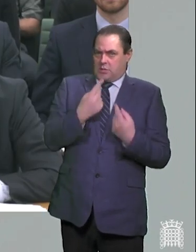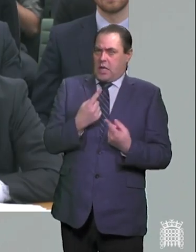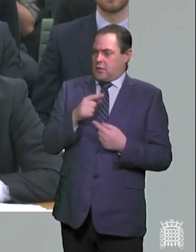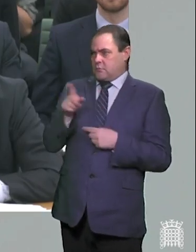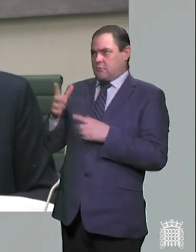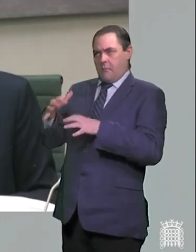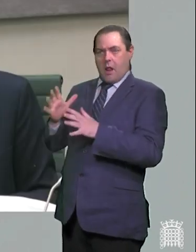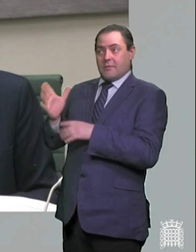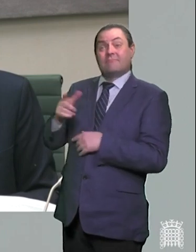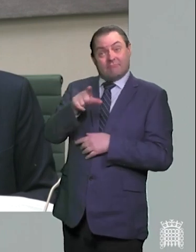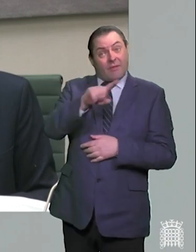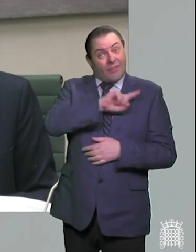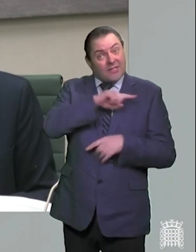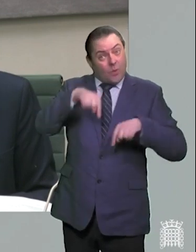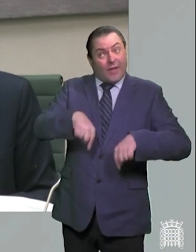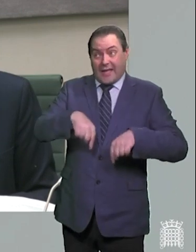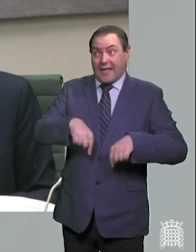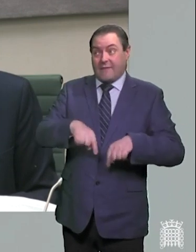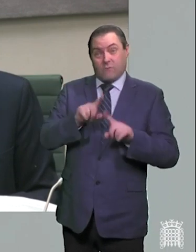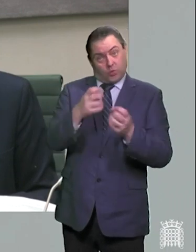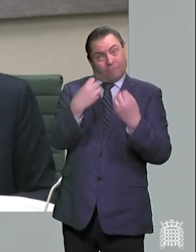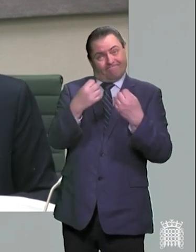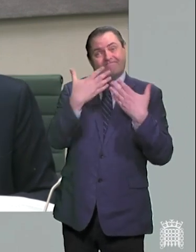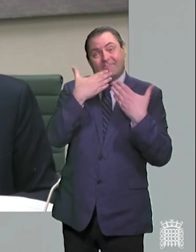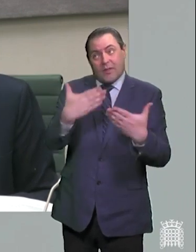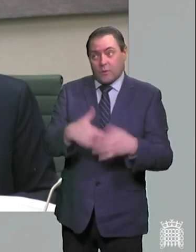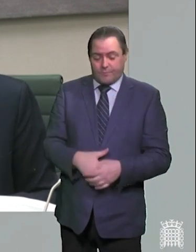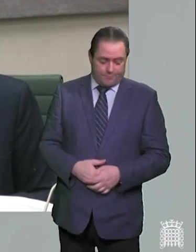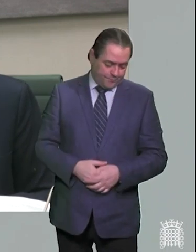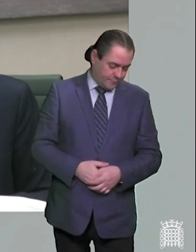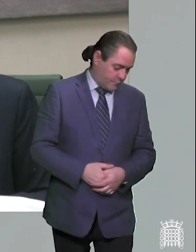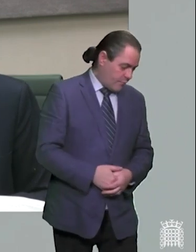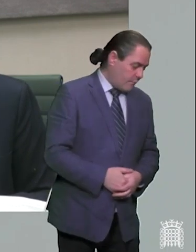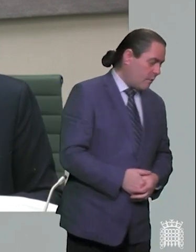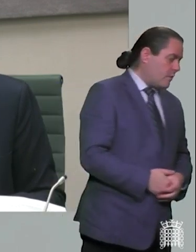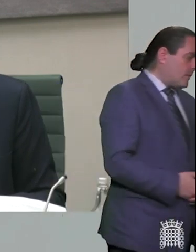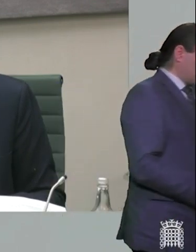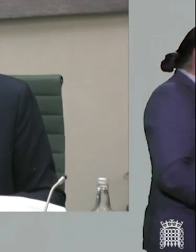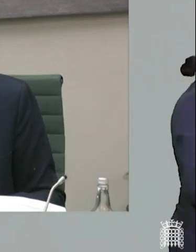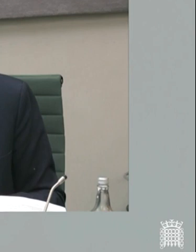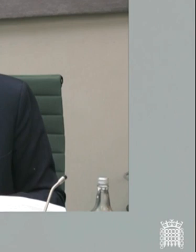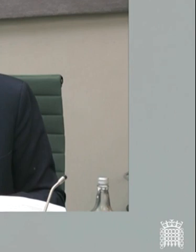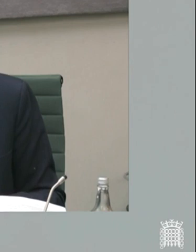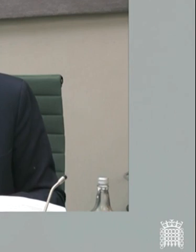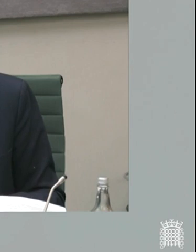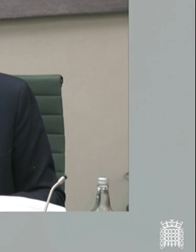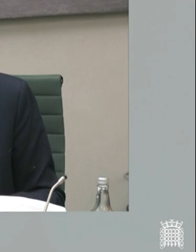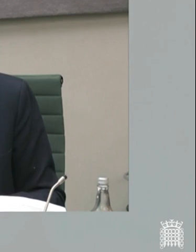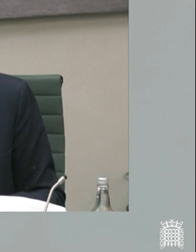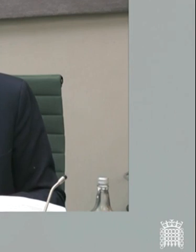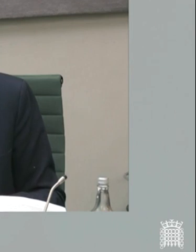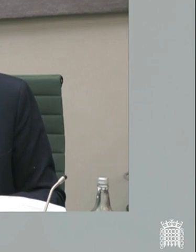This is exactly the purpose of this session, that you can make the case that you're making. Can we move on to examine the compliance with the COVID rules at